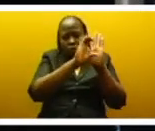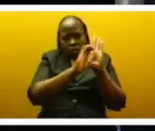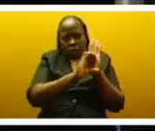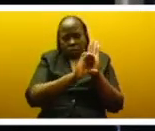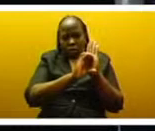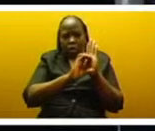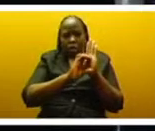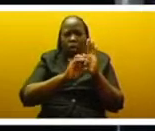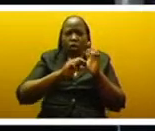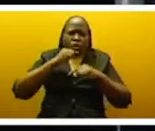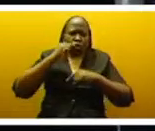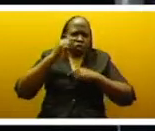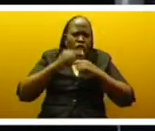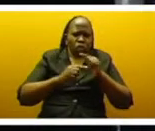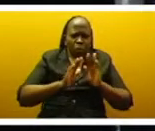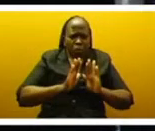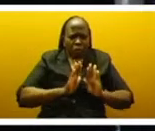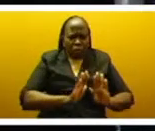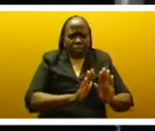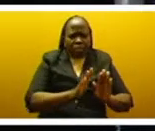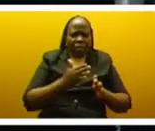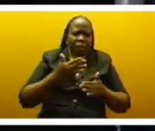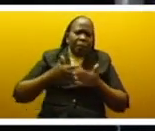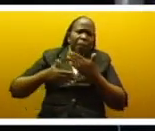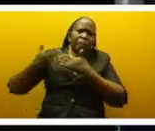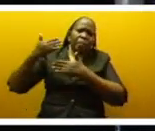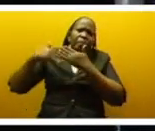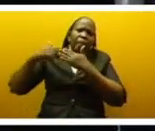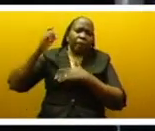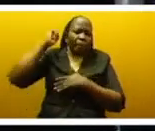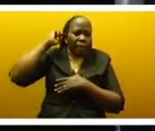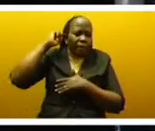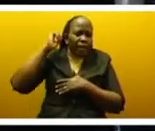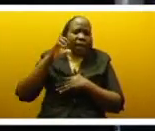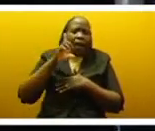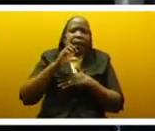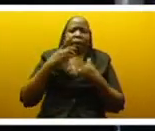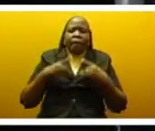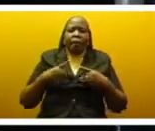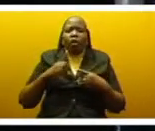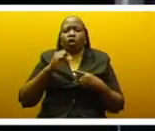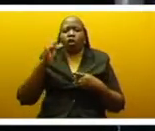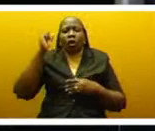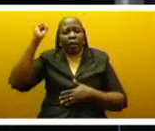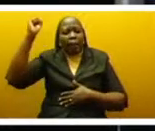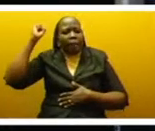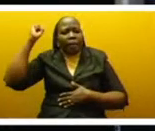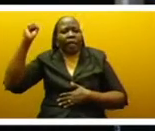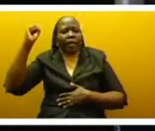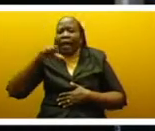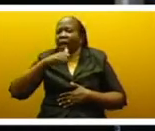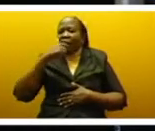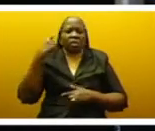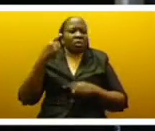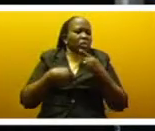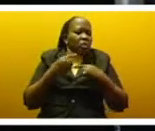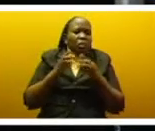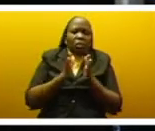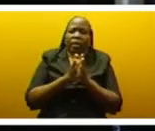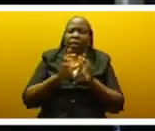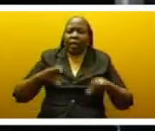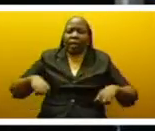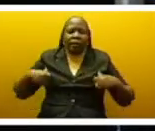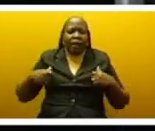pushing these things away to the back of our mind. And people go to campaign, the rest of us go on with our lives, and he publishes